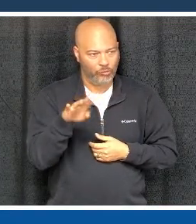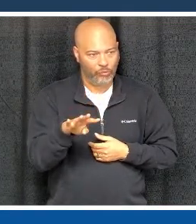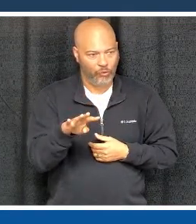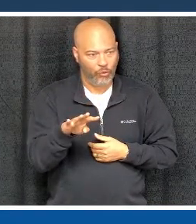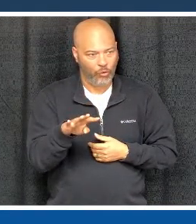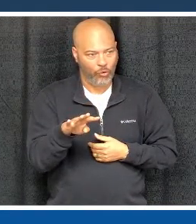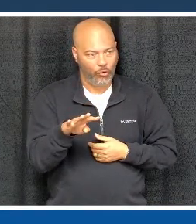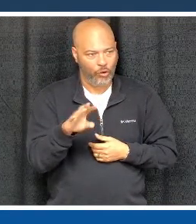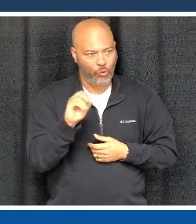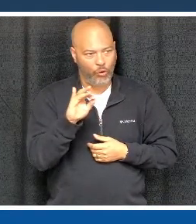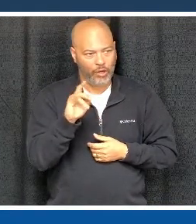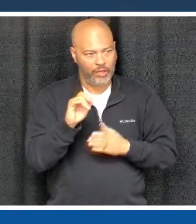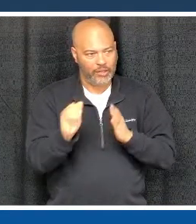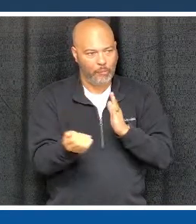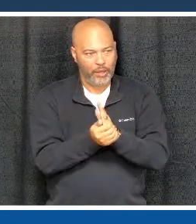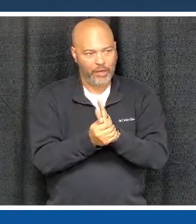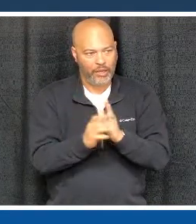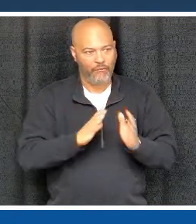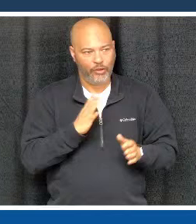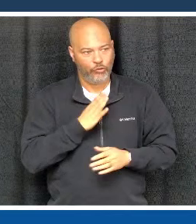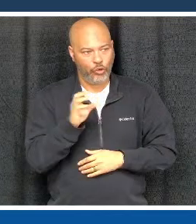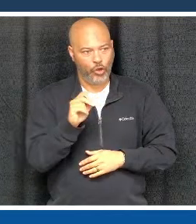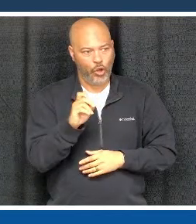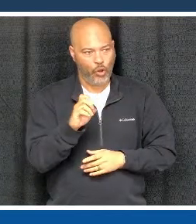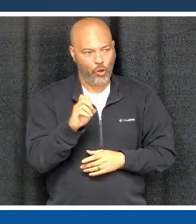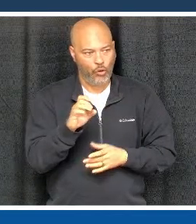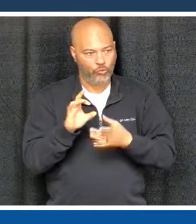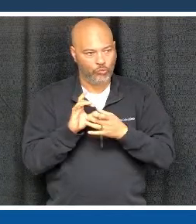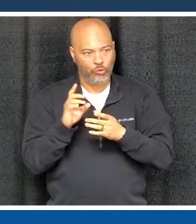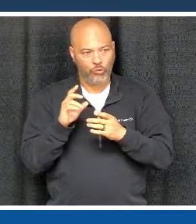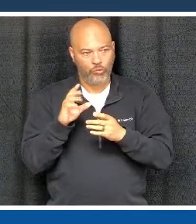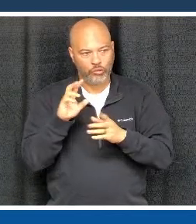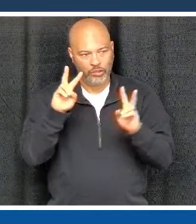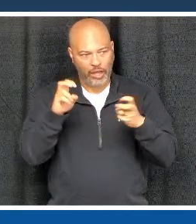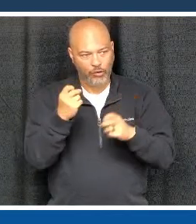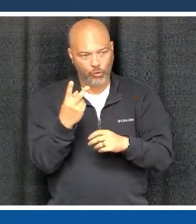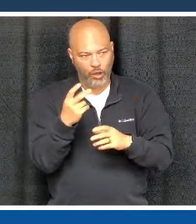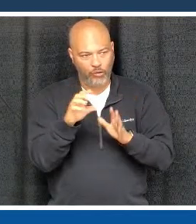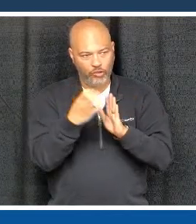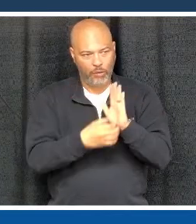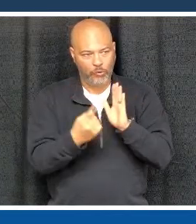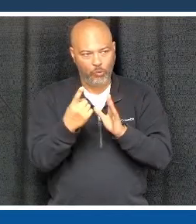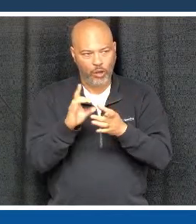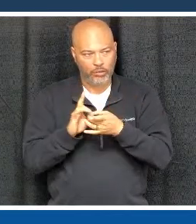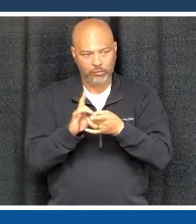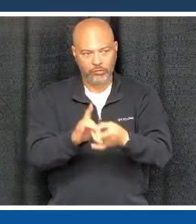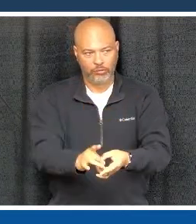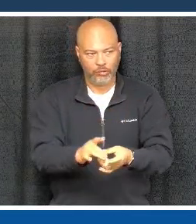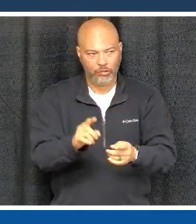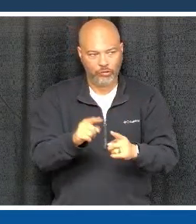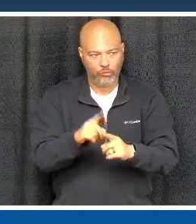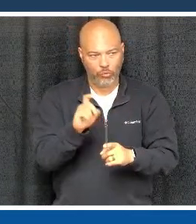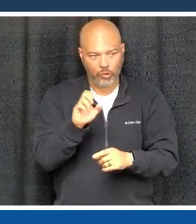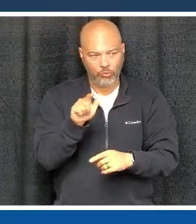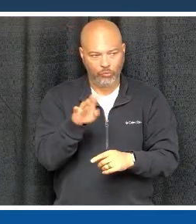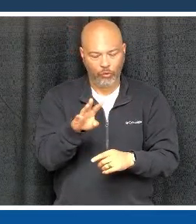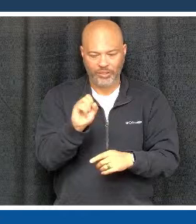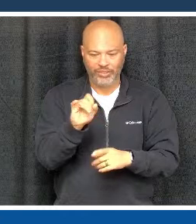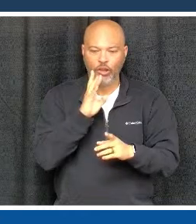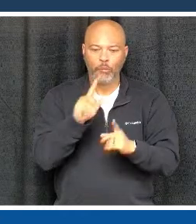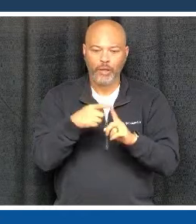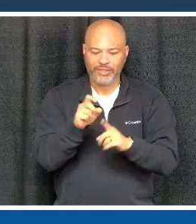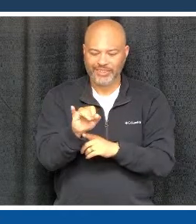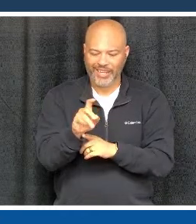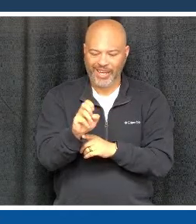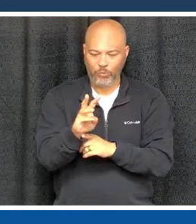63-2023-24, an ordinance amending the official code, Title 12, Chapter 1, pertaining to Section 12-124